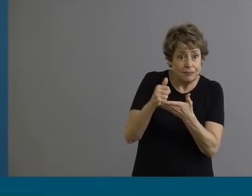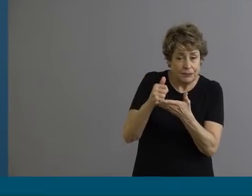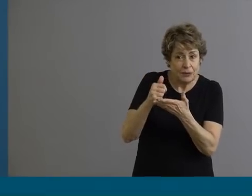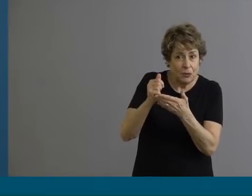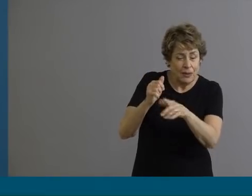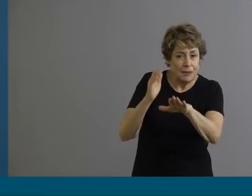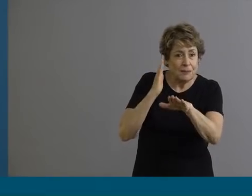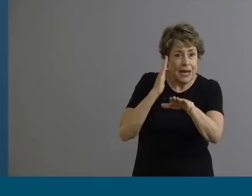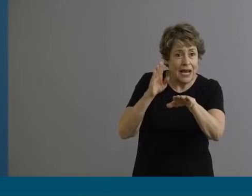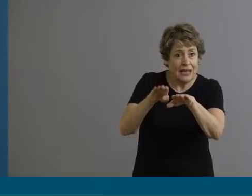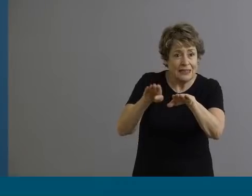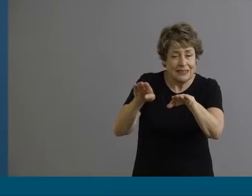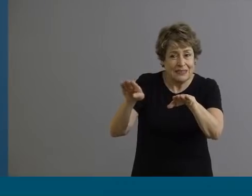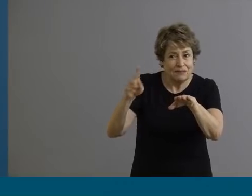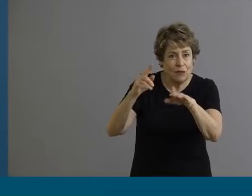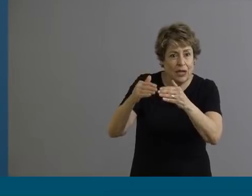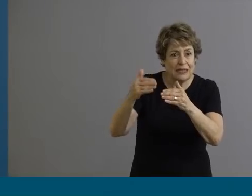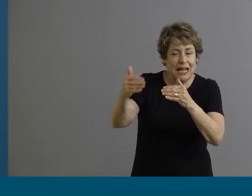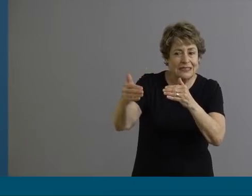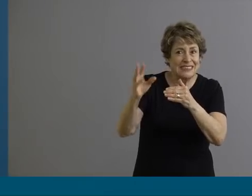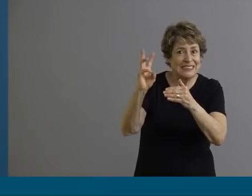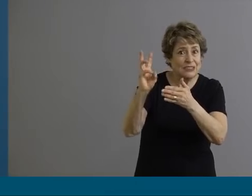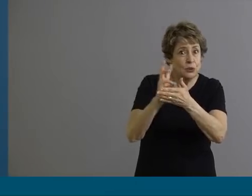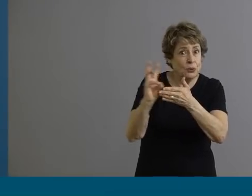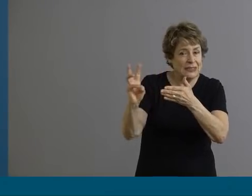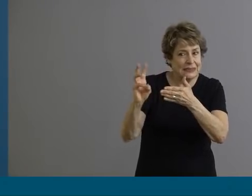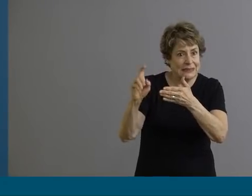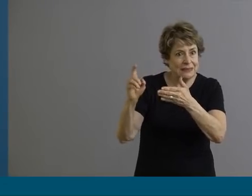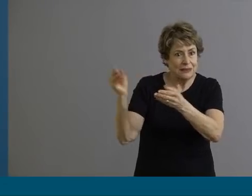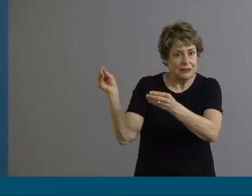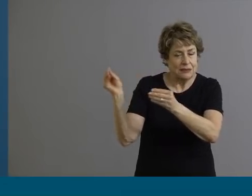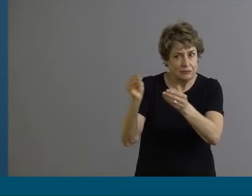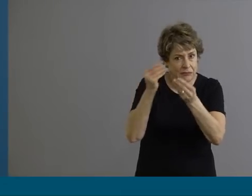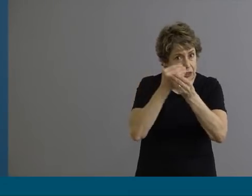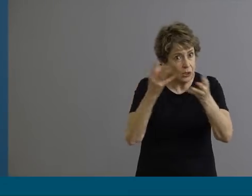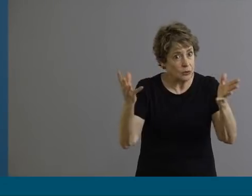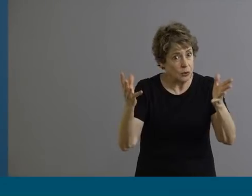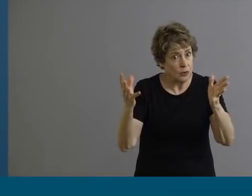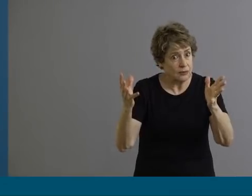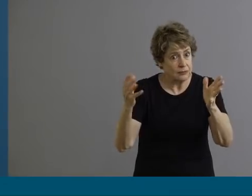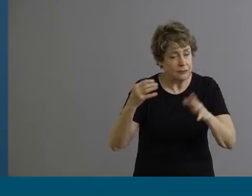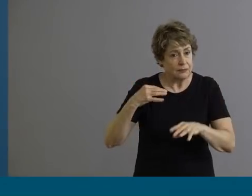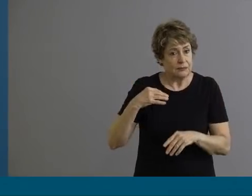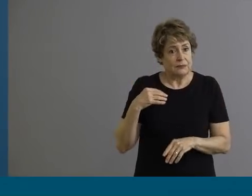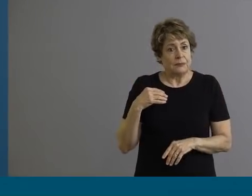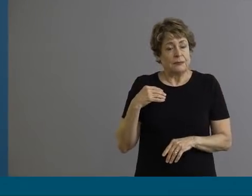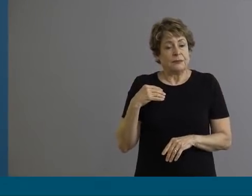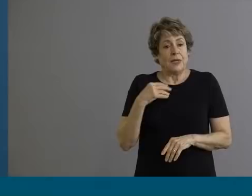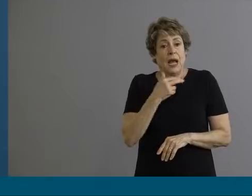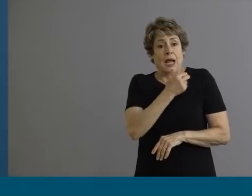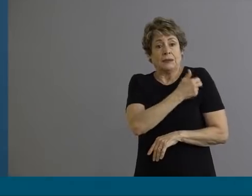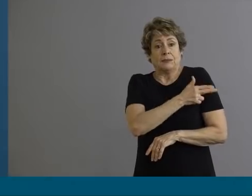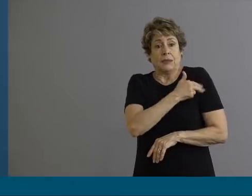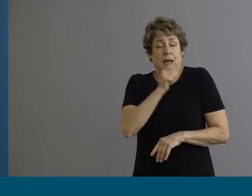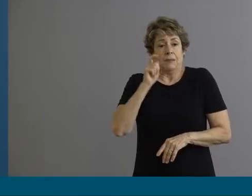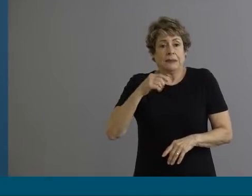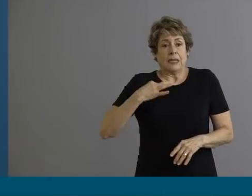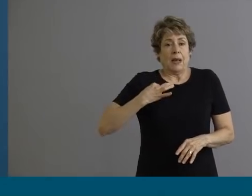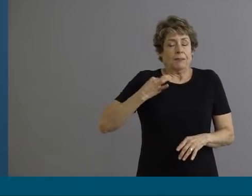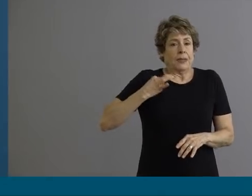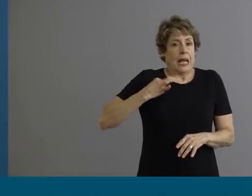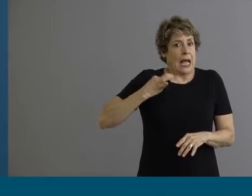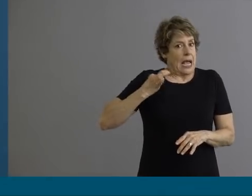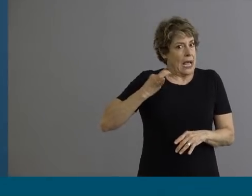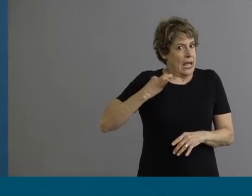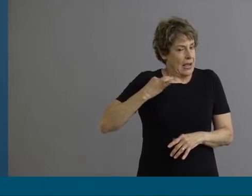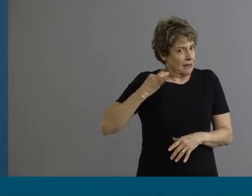That application has gone out to hospitals so that they can apply. One of the conditions is that they have to participate in the